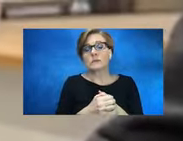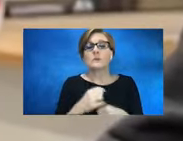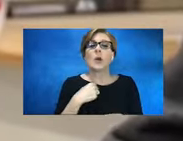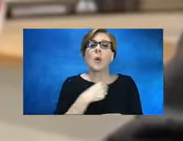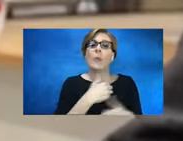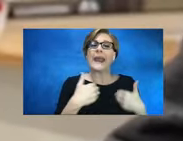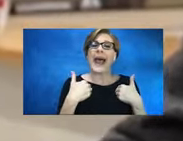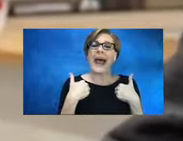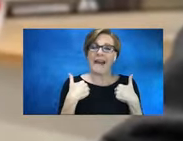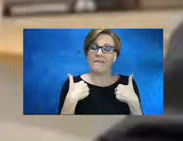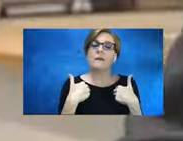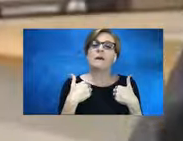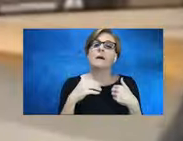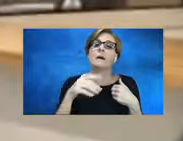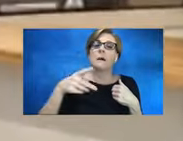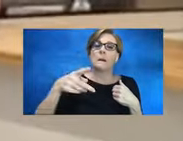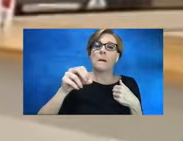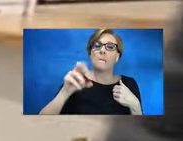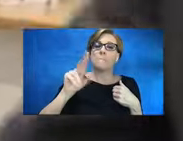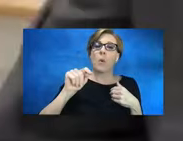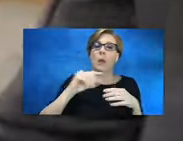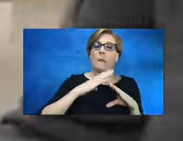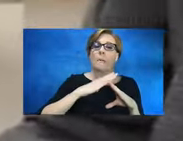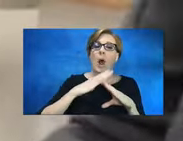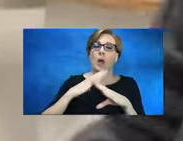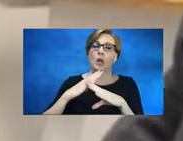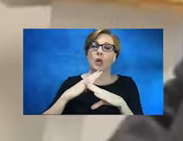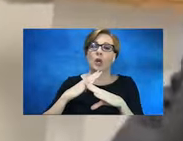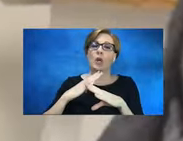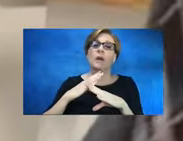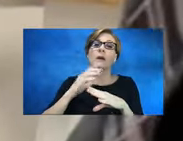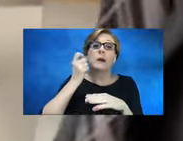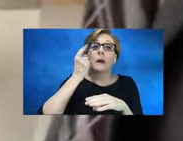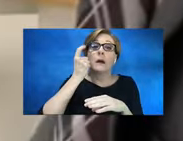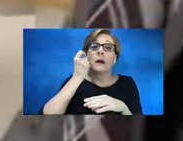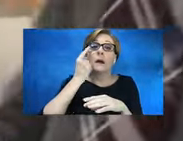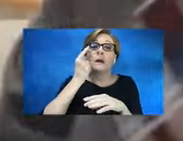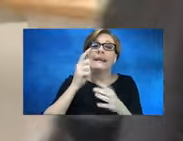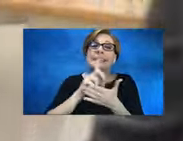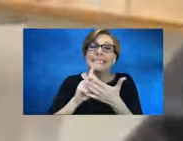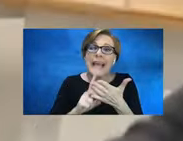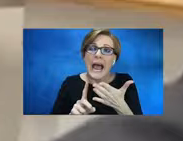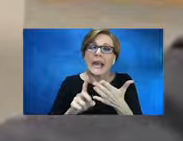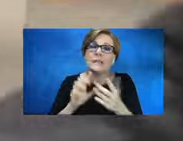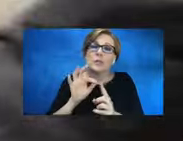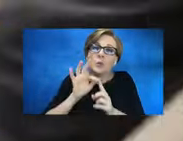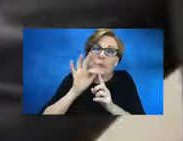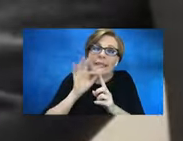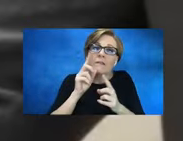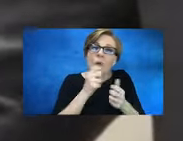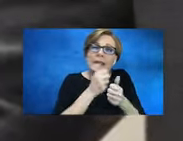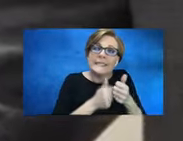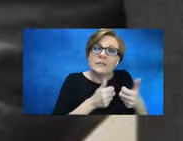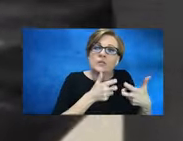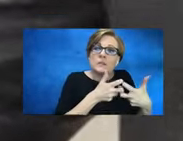port blockers in each one of the ports. Here's examples of some of those different security port blockers. They all